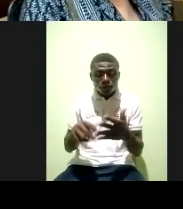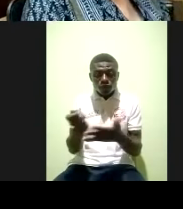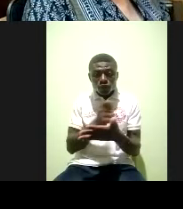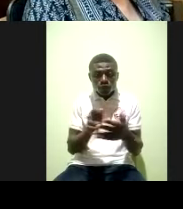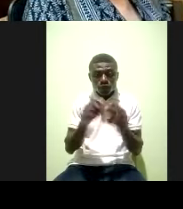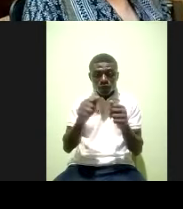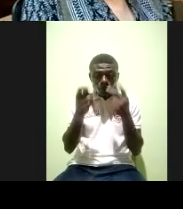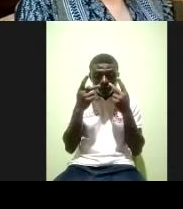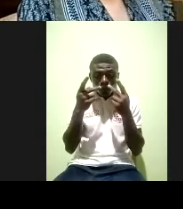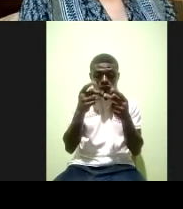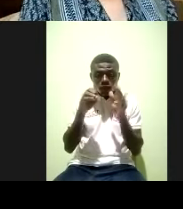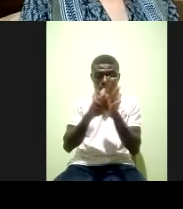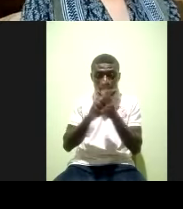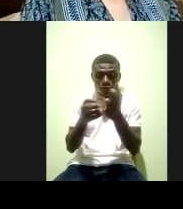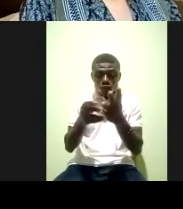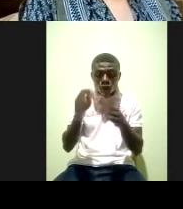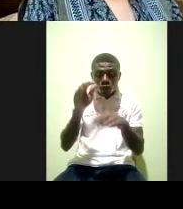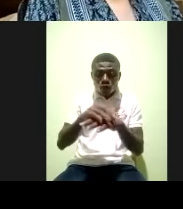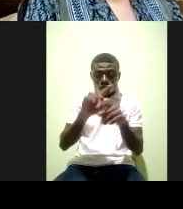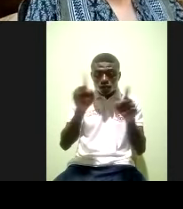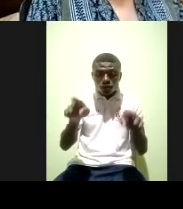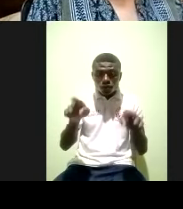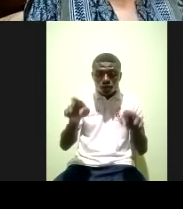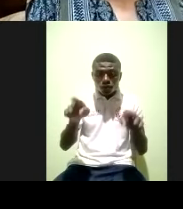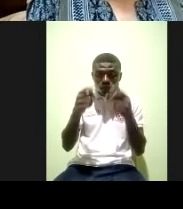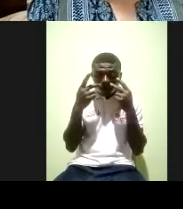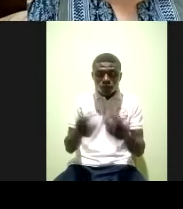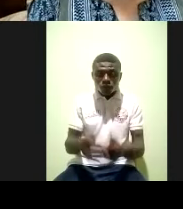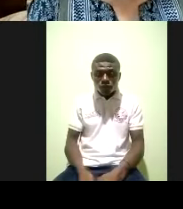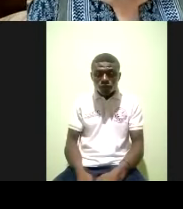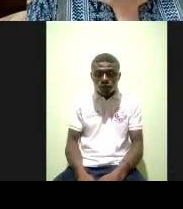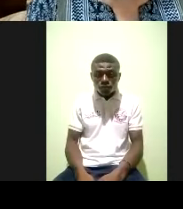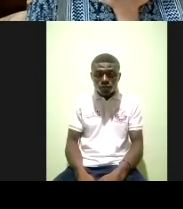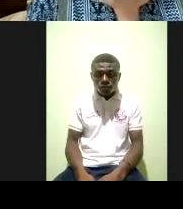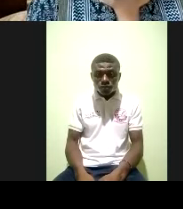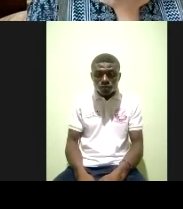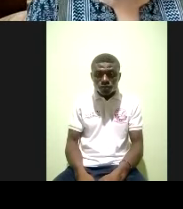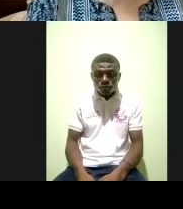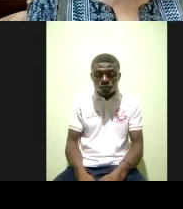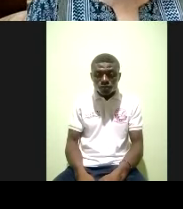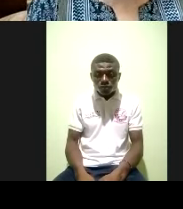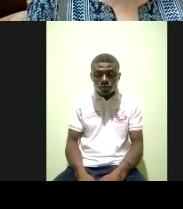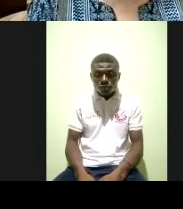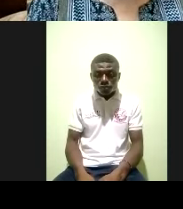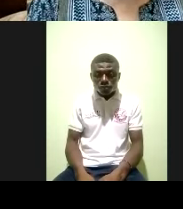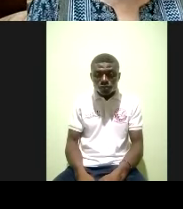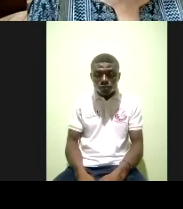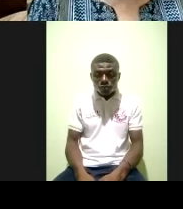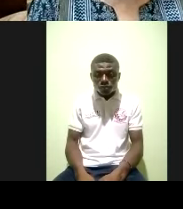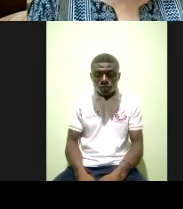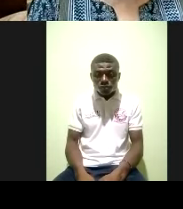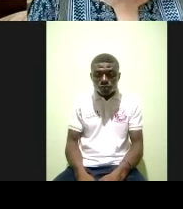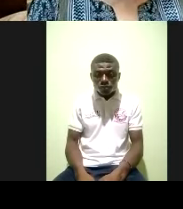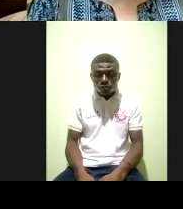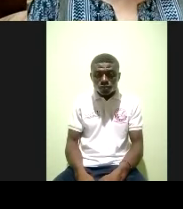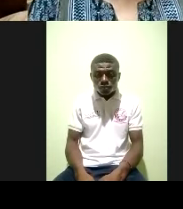the example here? Dr. This is the, yeah. I'm so sorry. Is it possible we can have a